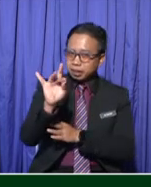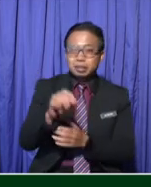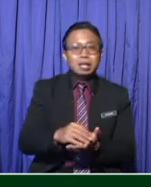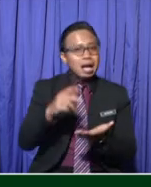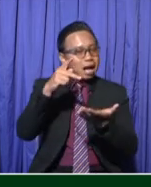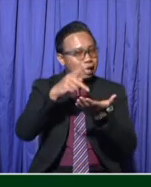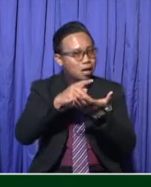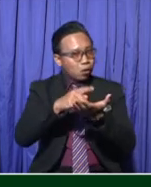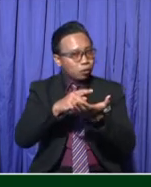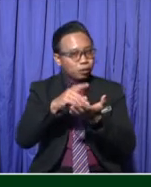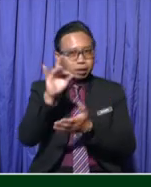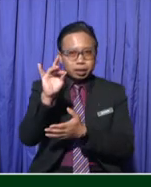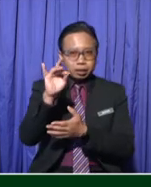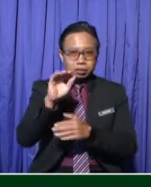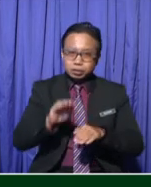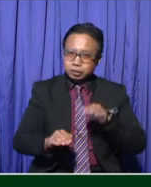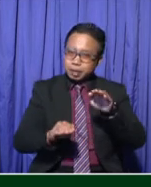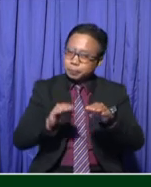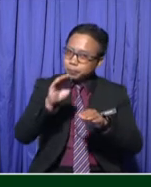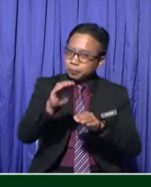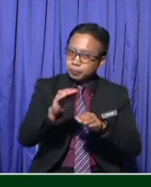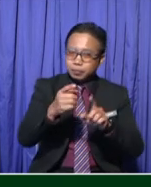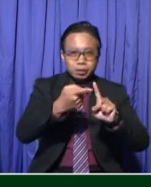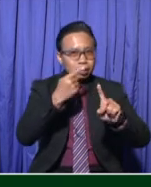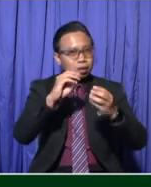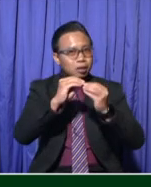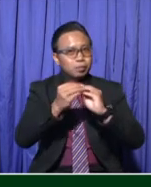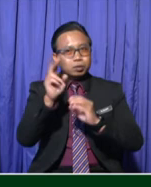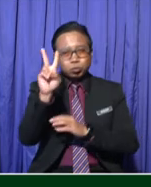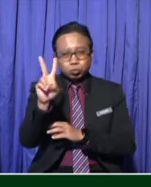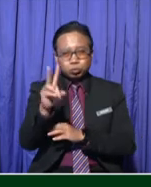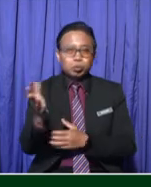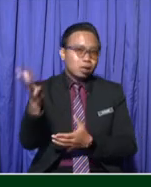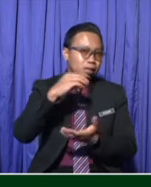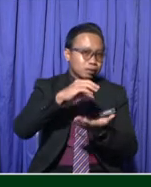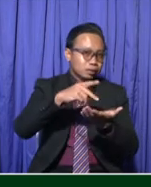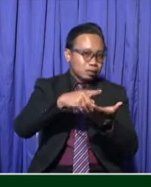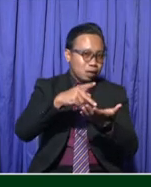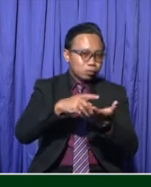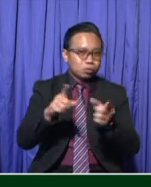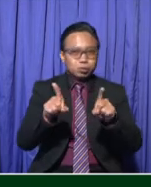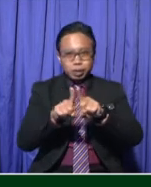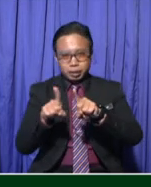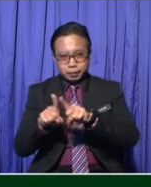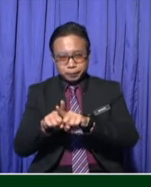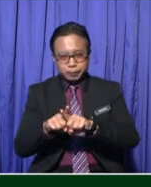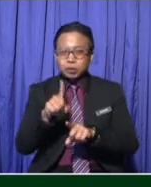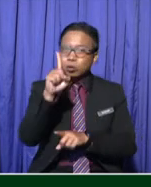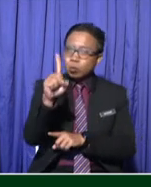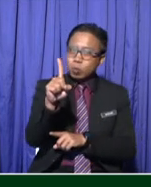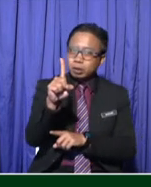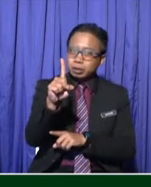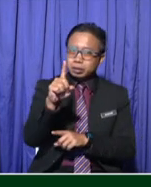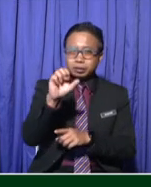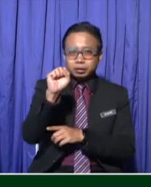on 8 steps from number 2. Let us count together. 1 step,